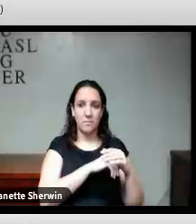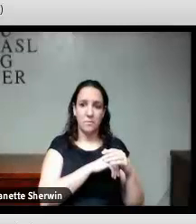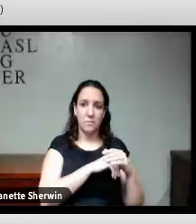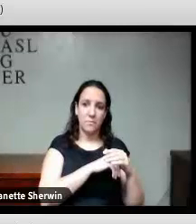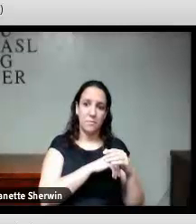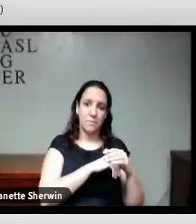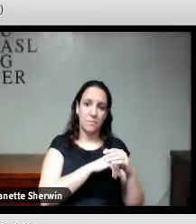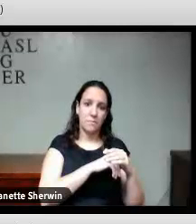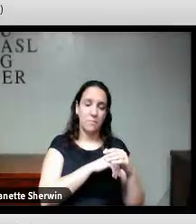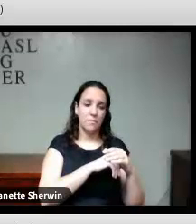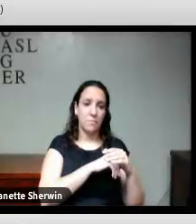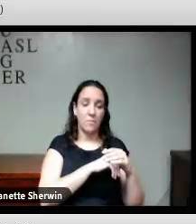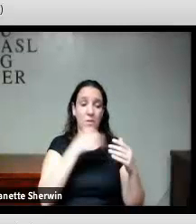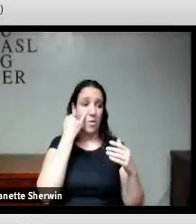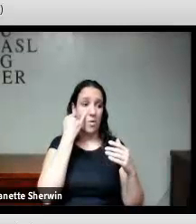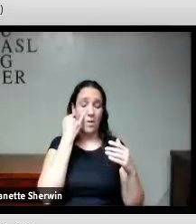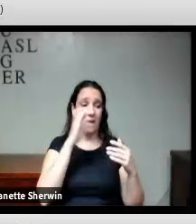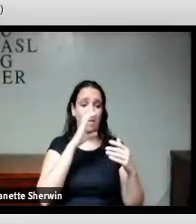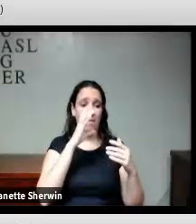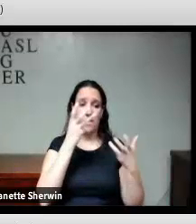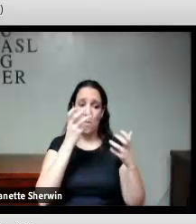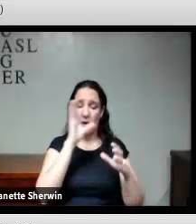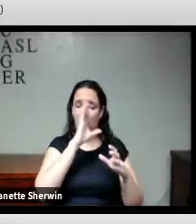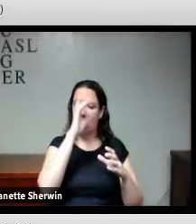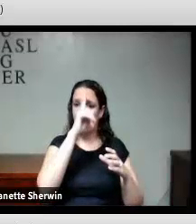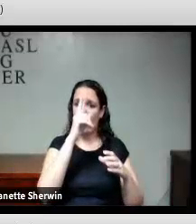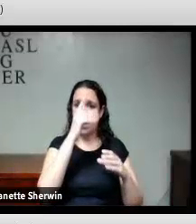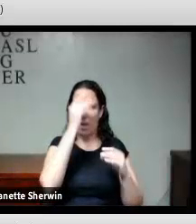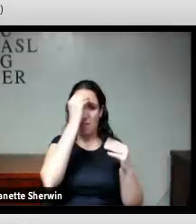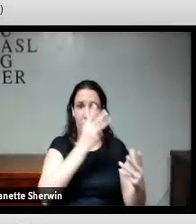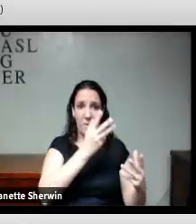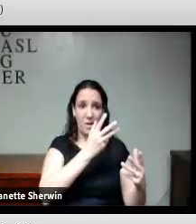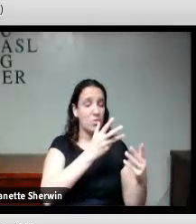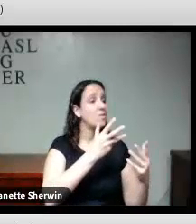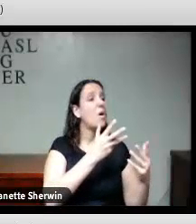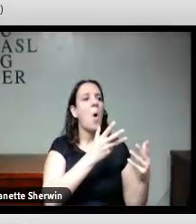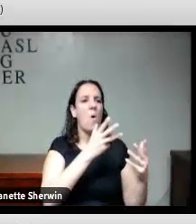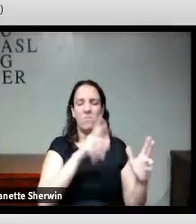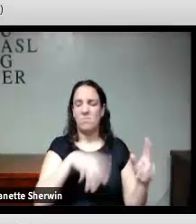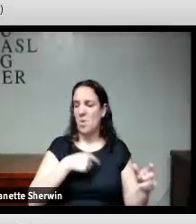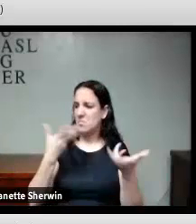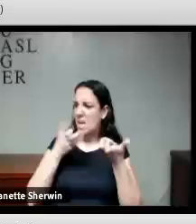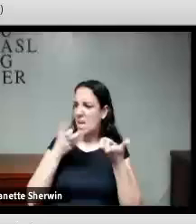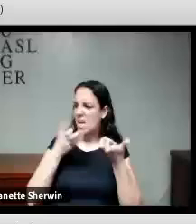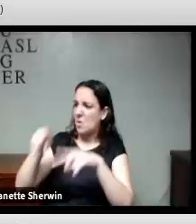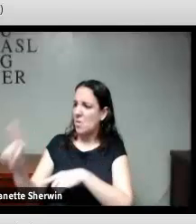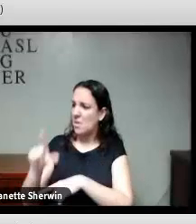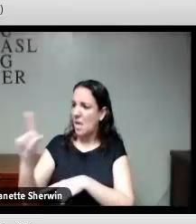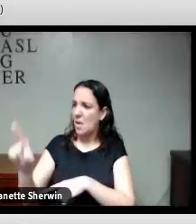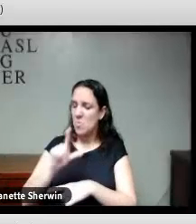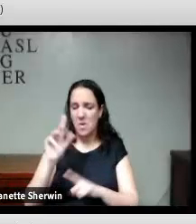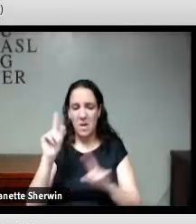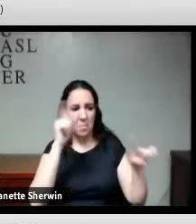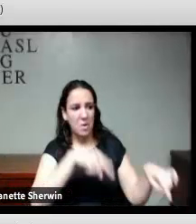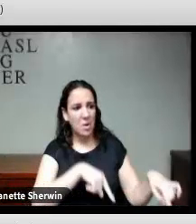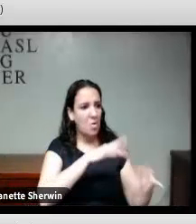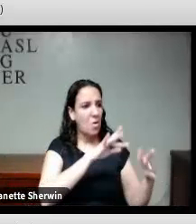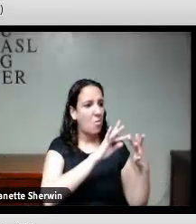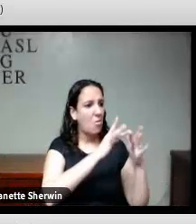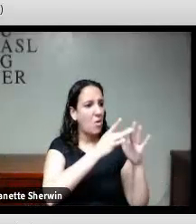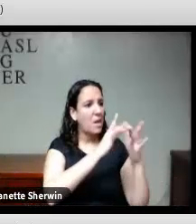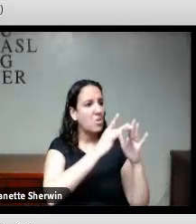1,306,272 results, and they have to figure out which one of those is going to be appropriate for them when they could have just gone to the library. They can go to